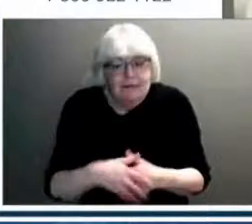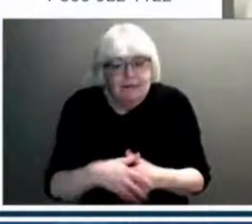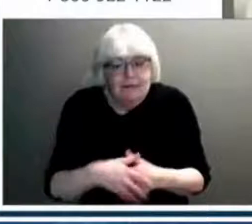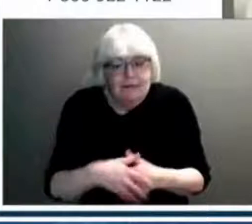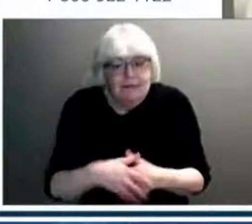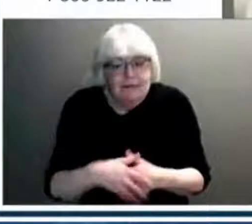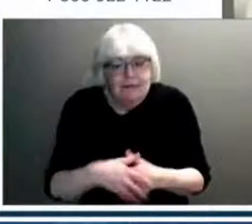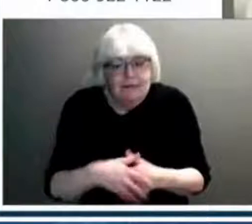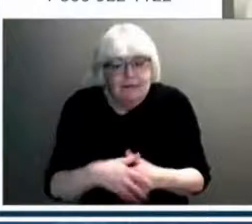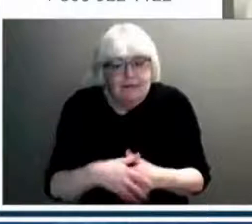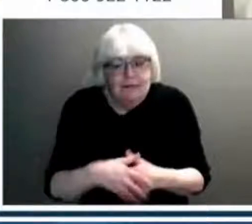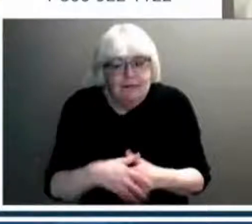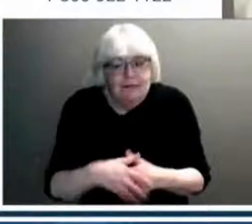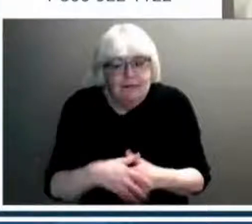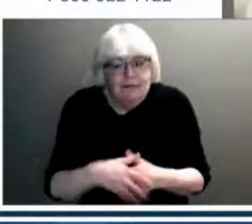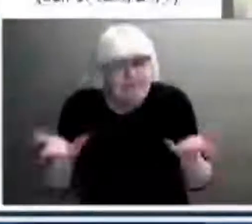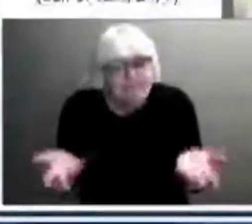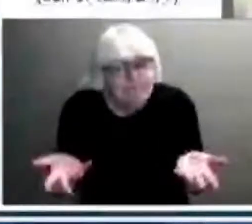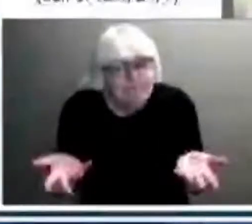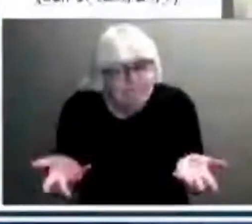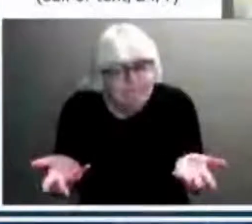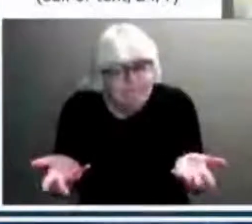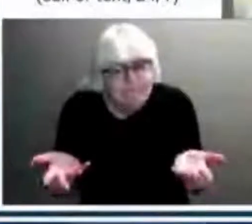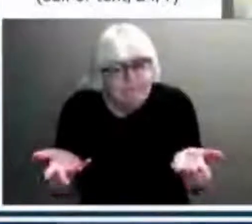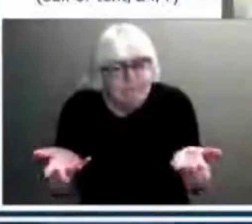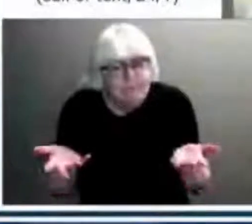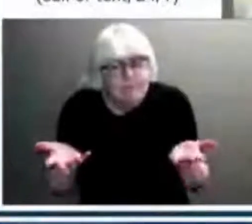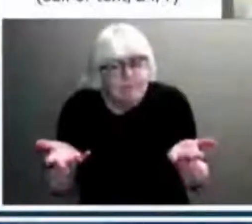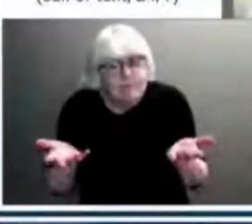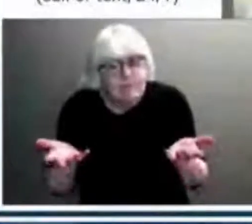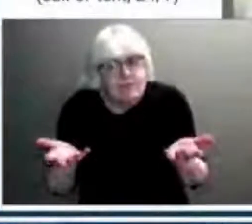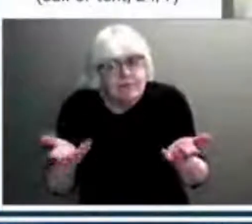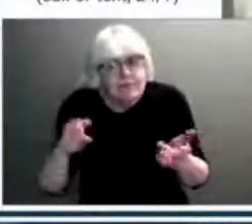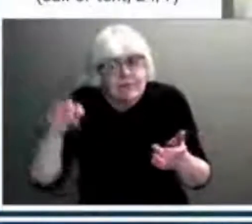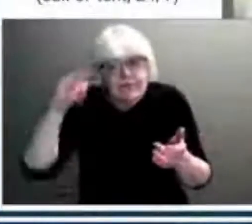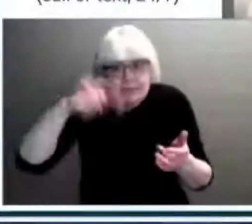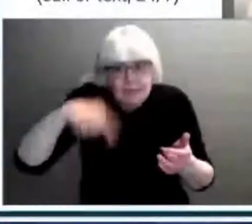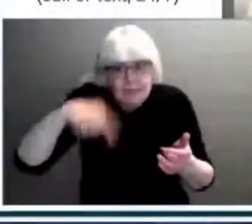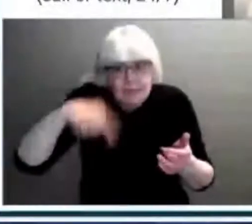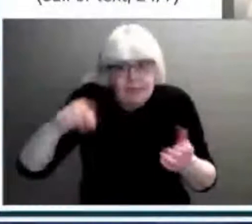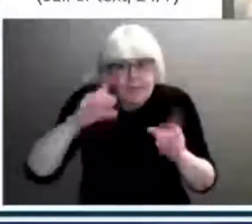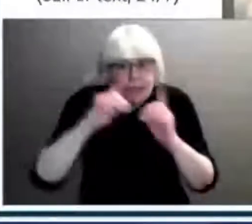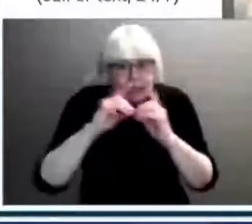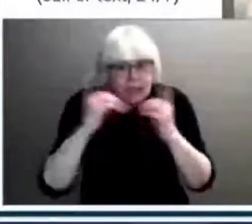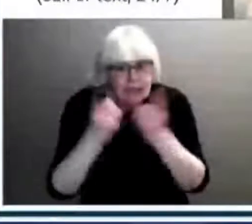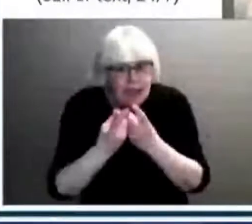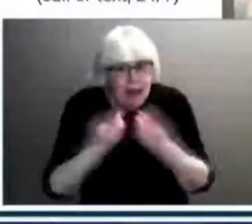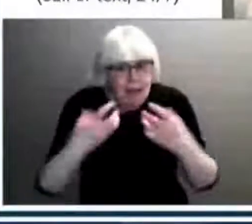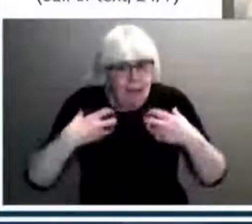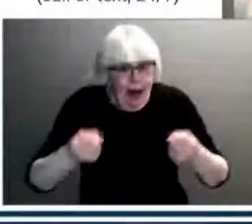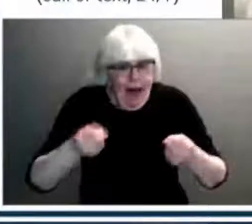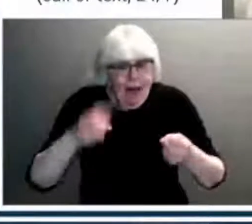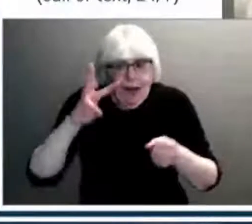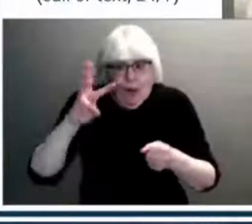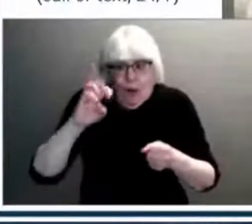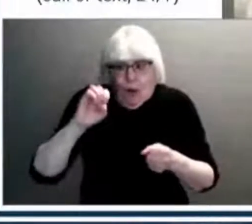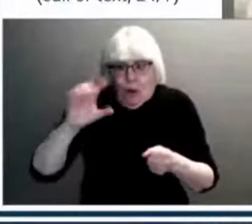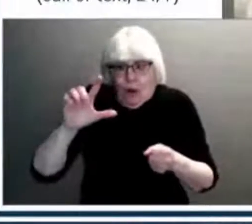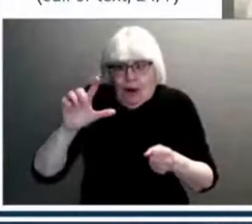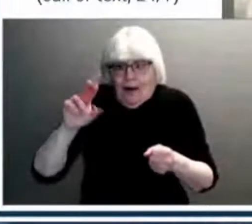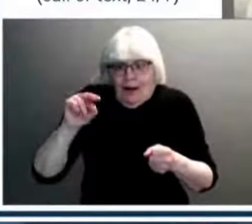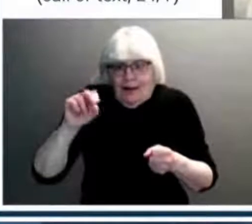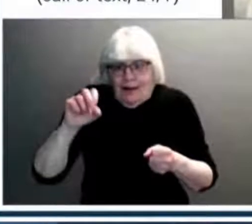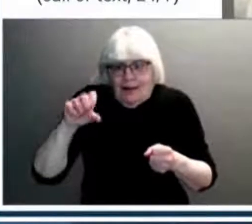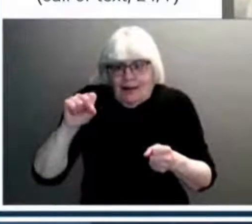to the Department of Health and Wellness, and in a written response, they indicated, and it was excellent information that